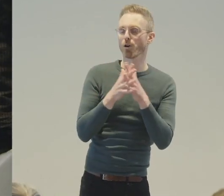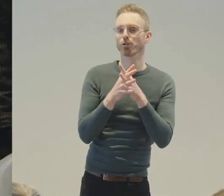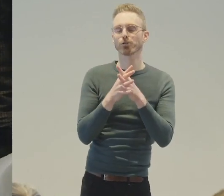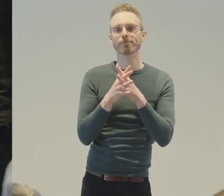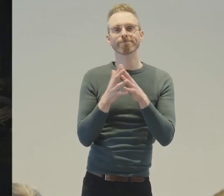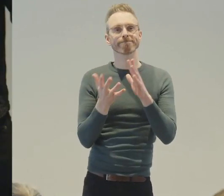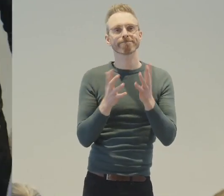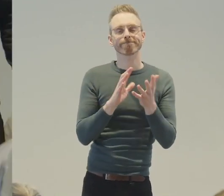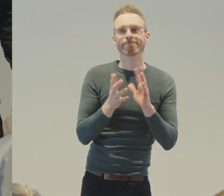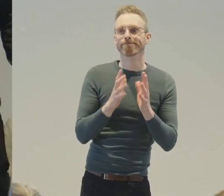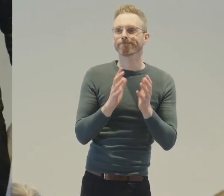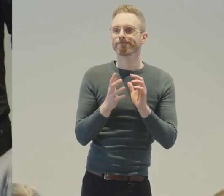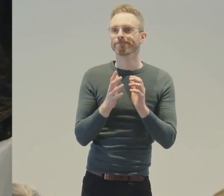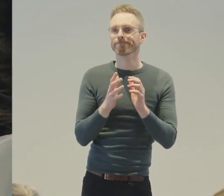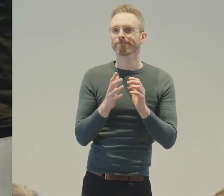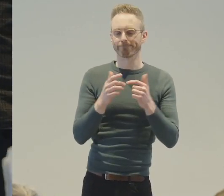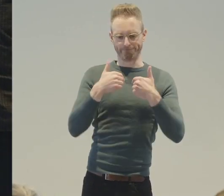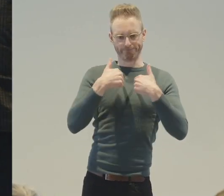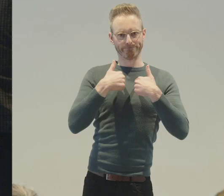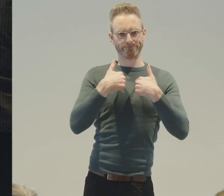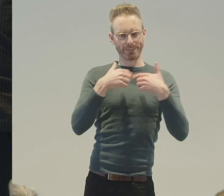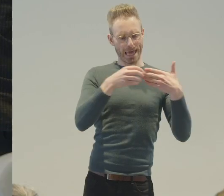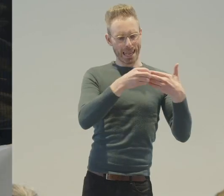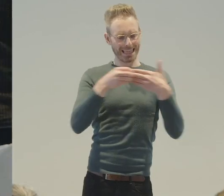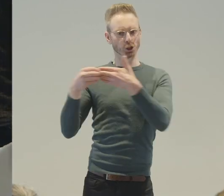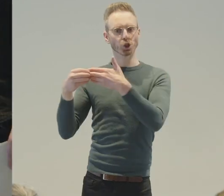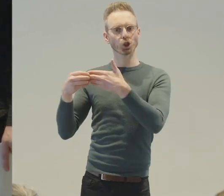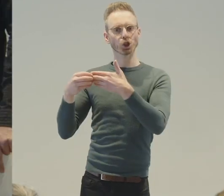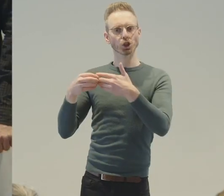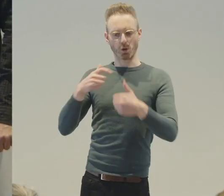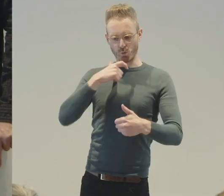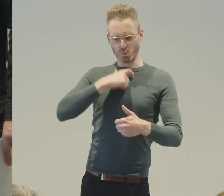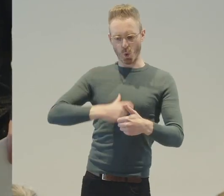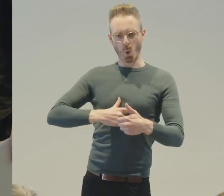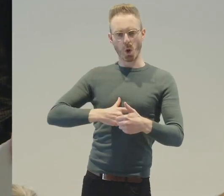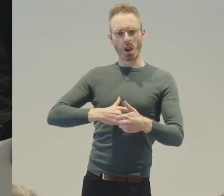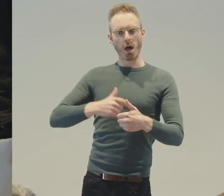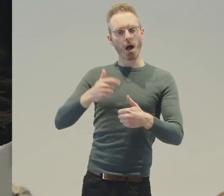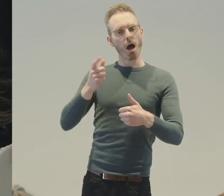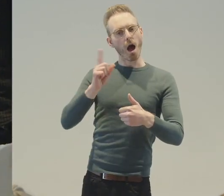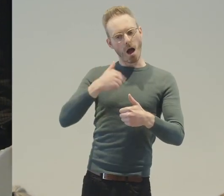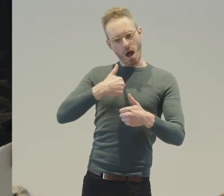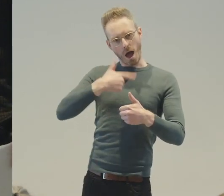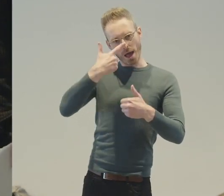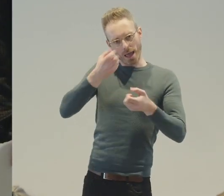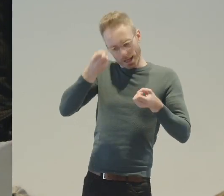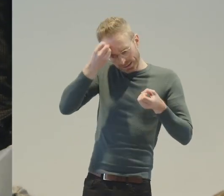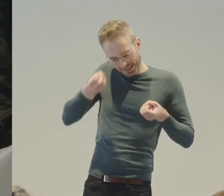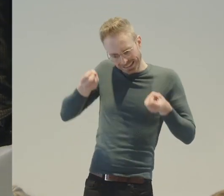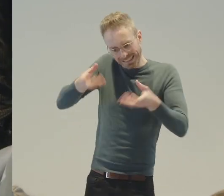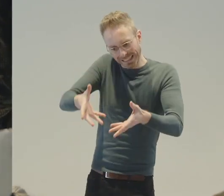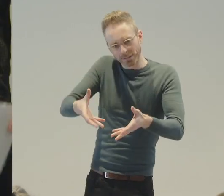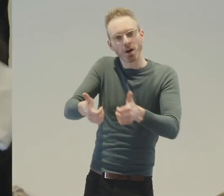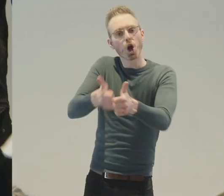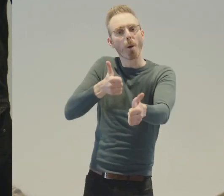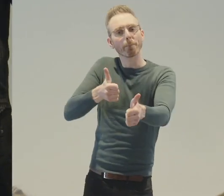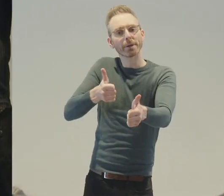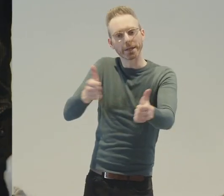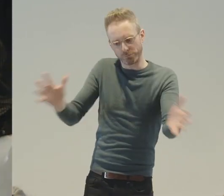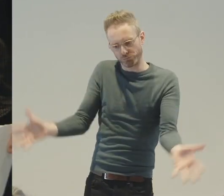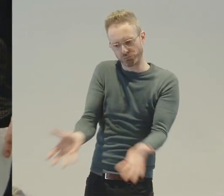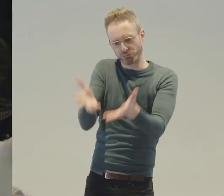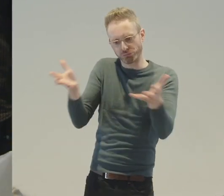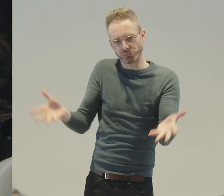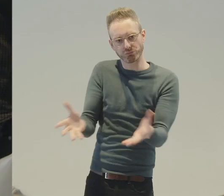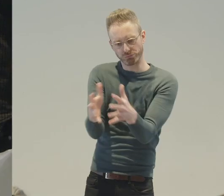what you as a leader can bring to your acting company. Exactly, exactly. So everybody got